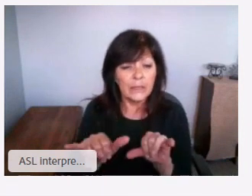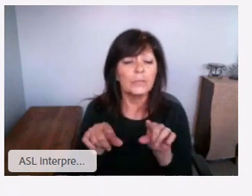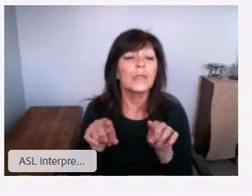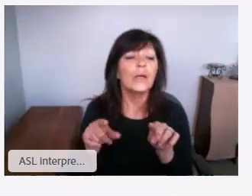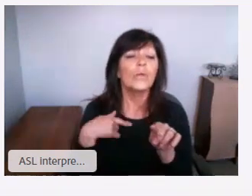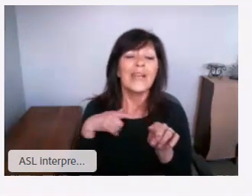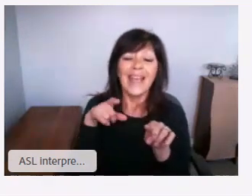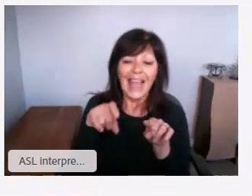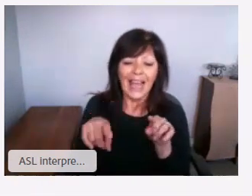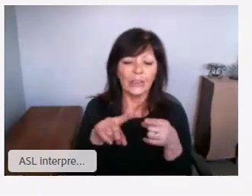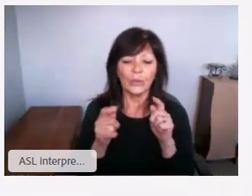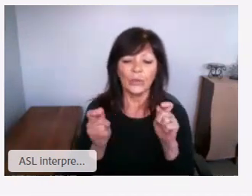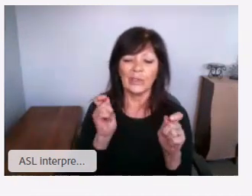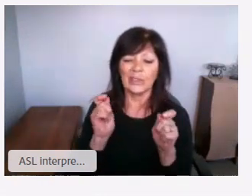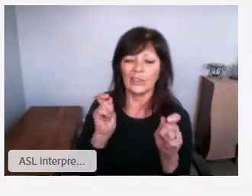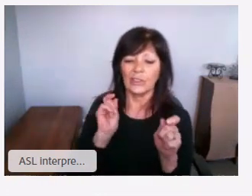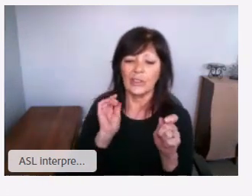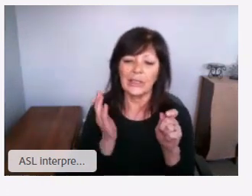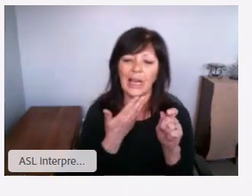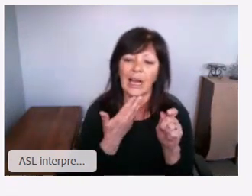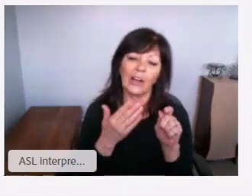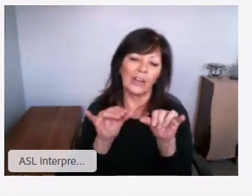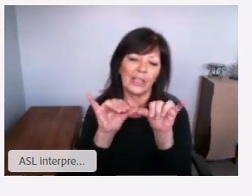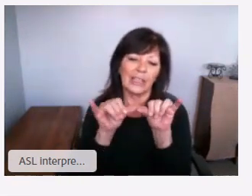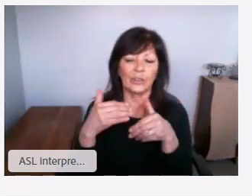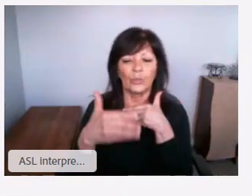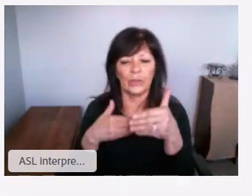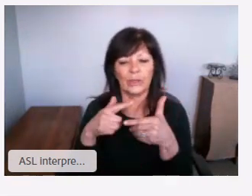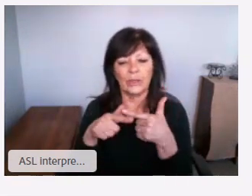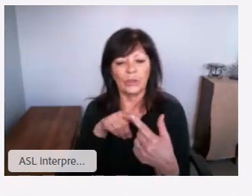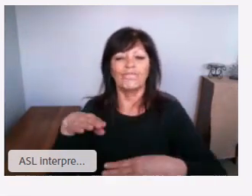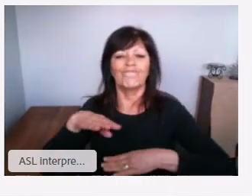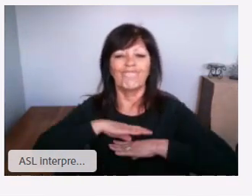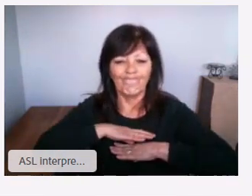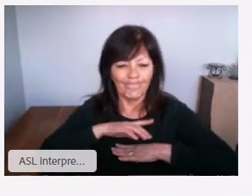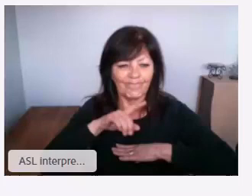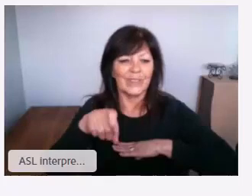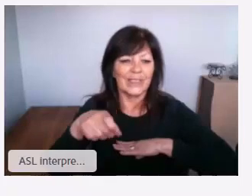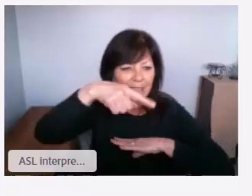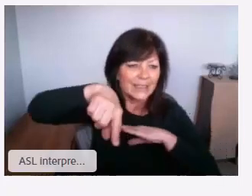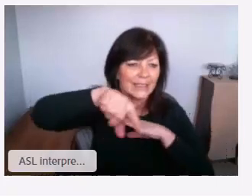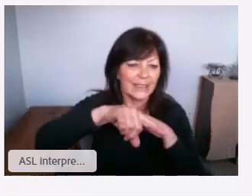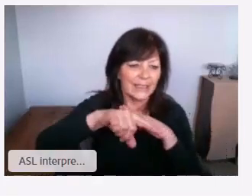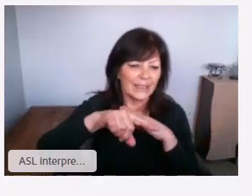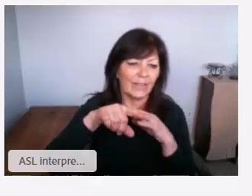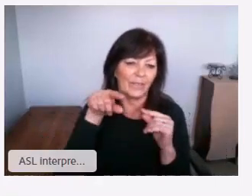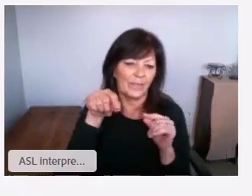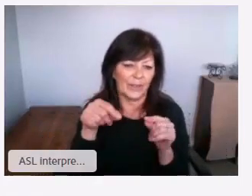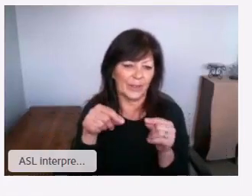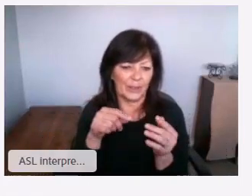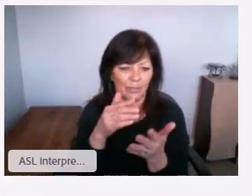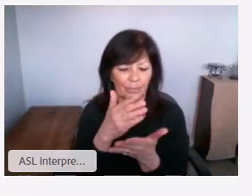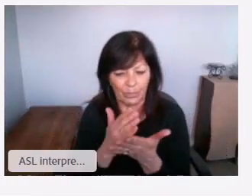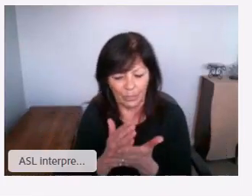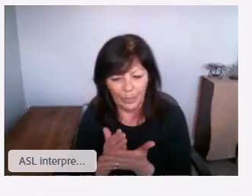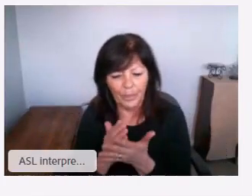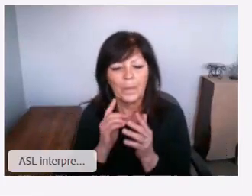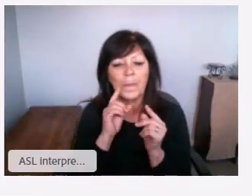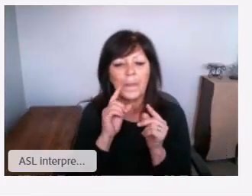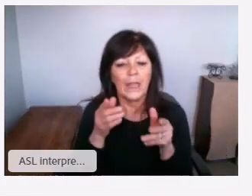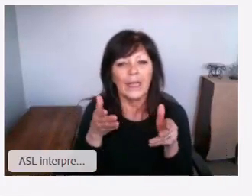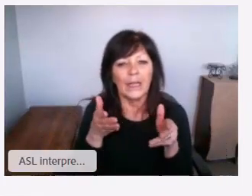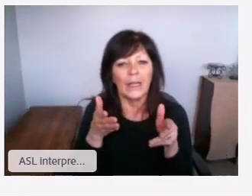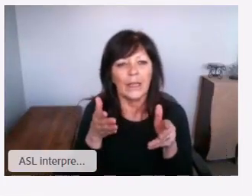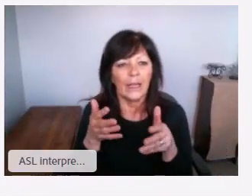to adjust our system engineering process to meet the needs of the subsystems and components and the way that we acquired